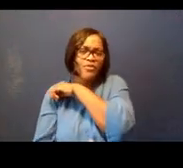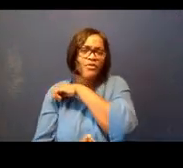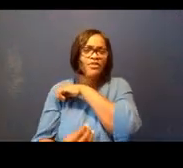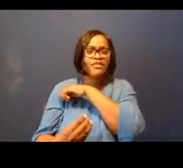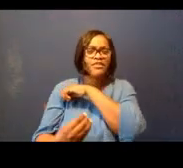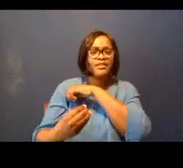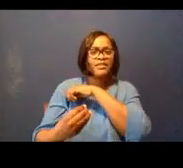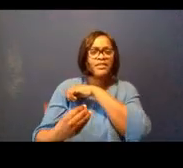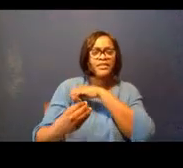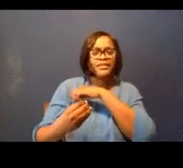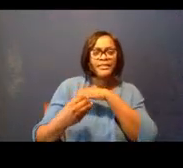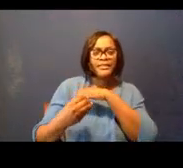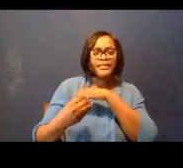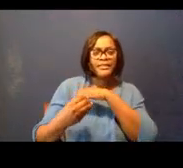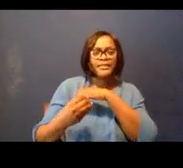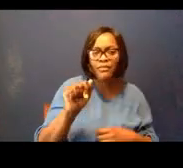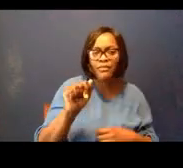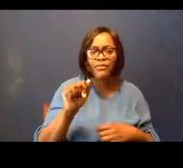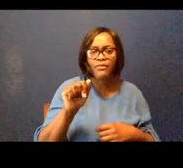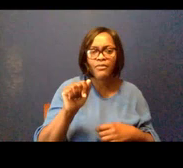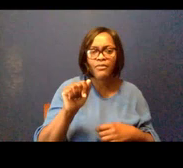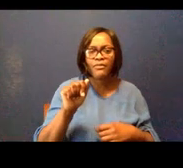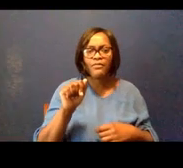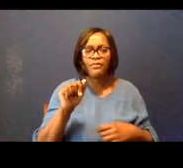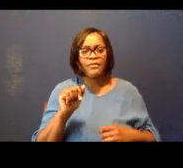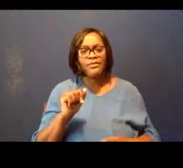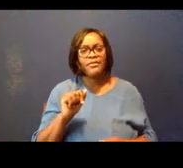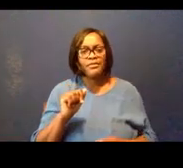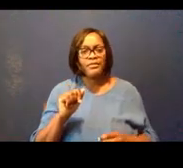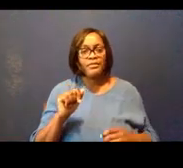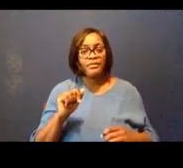fortunate enough to